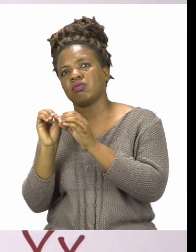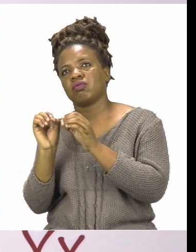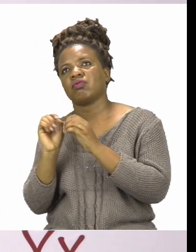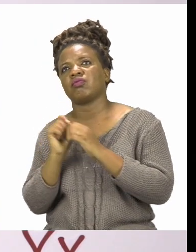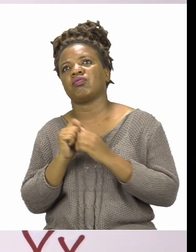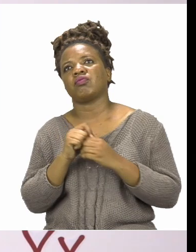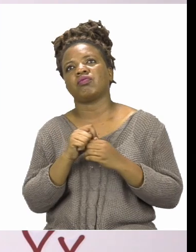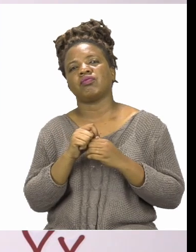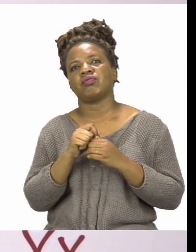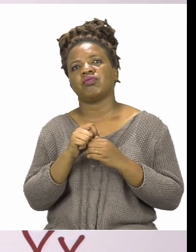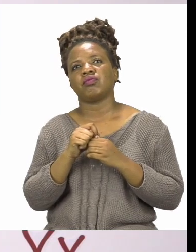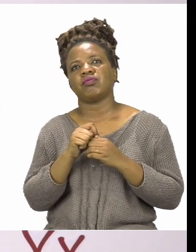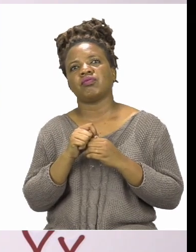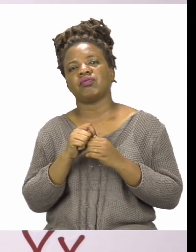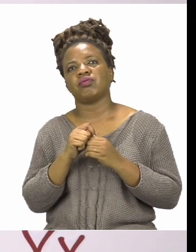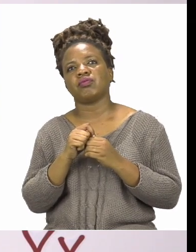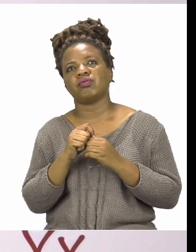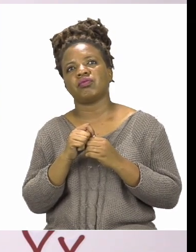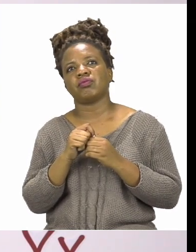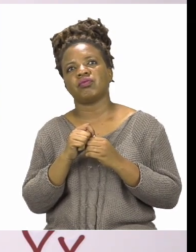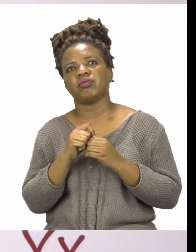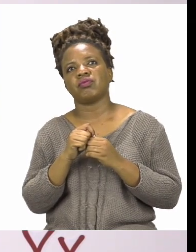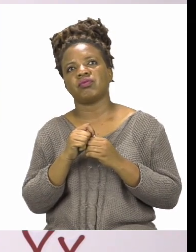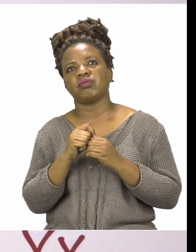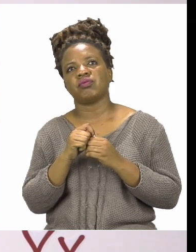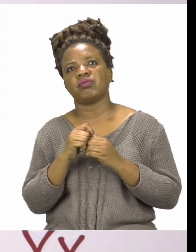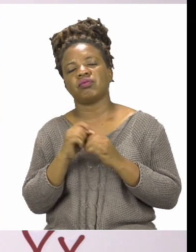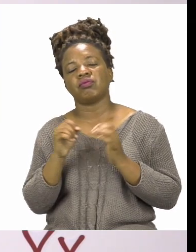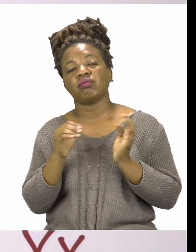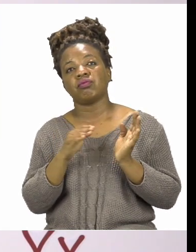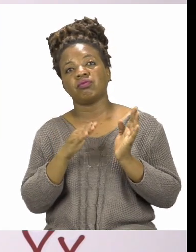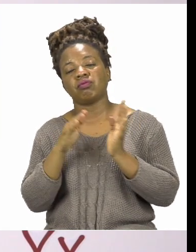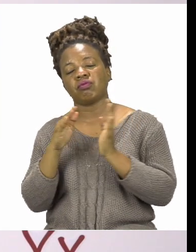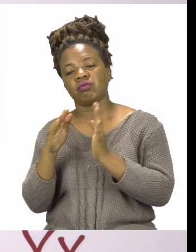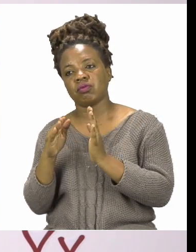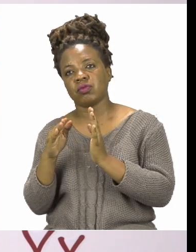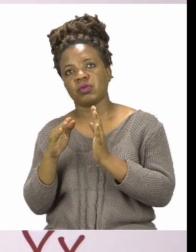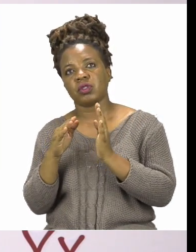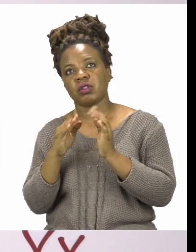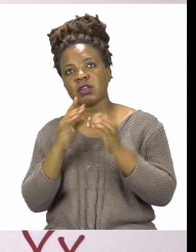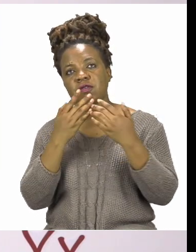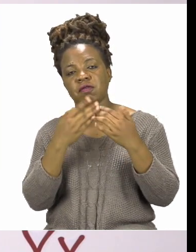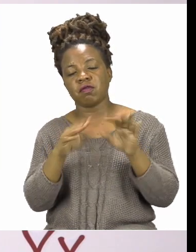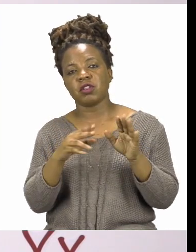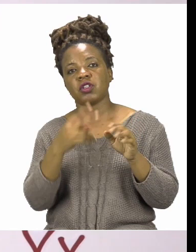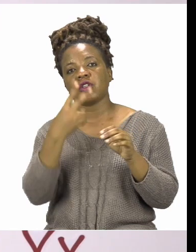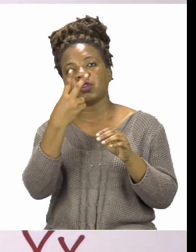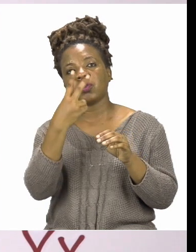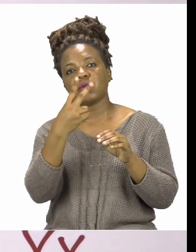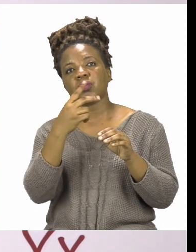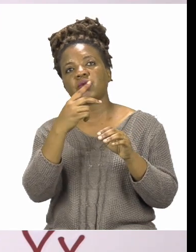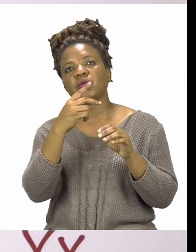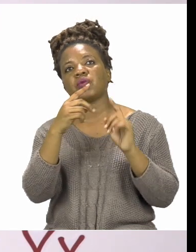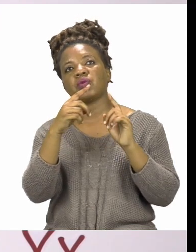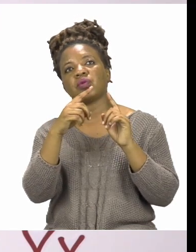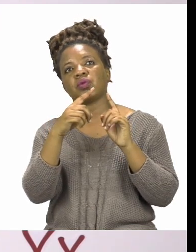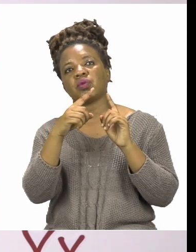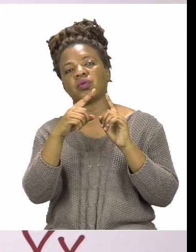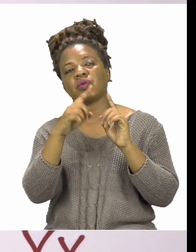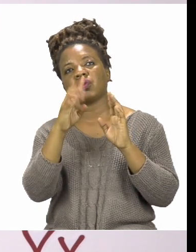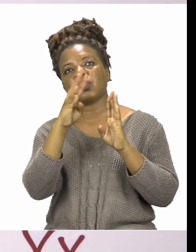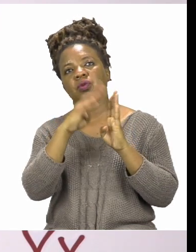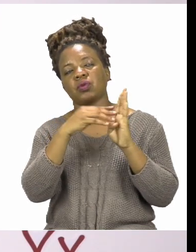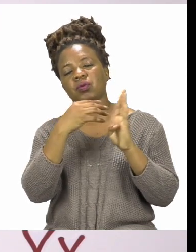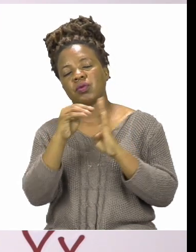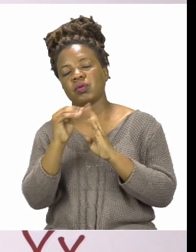4 times table, because as we go up, it gets a little bit harder, but I know you can do it. And when you're doing this, try and